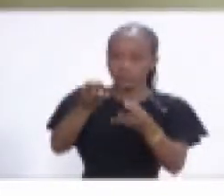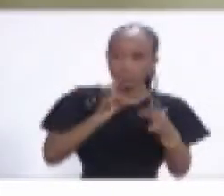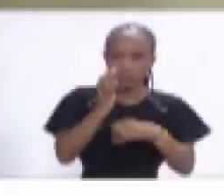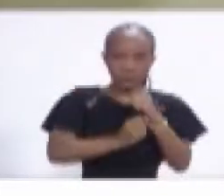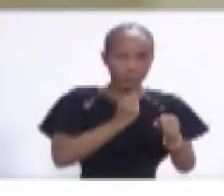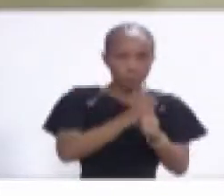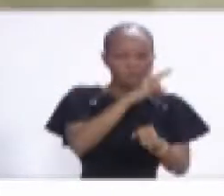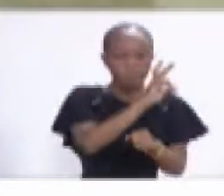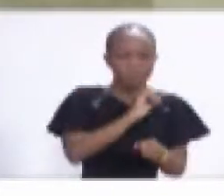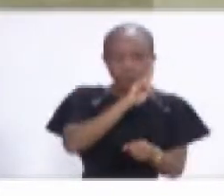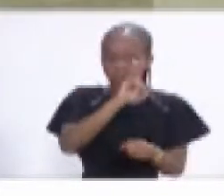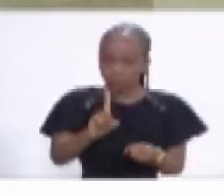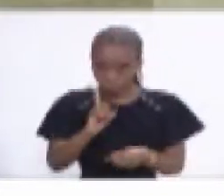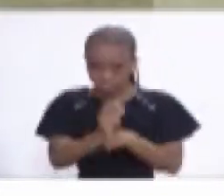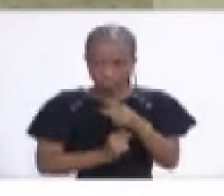year